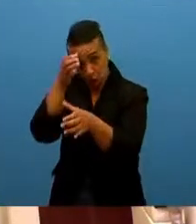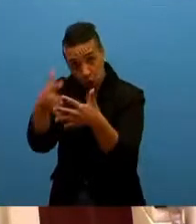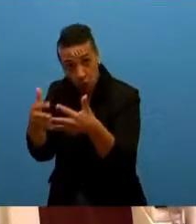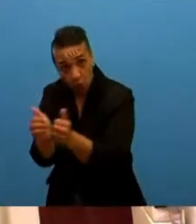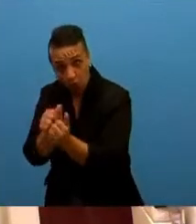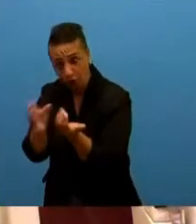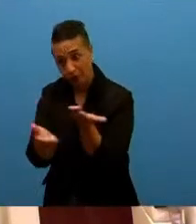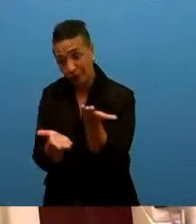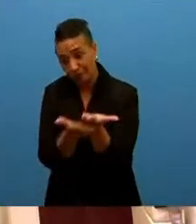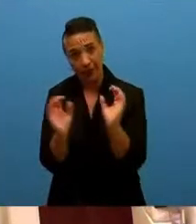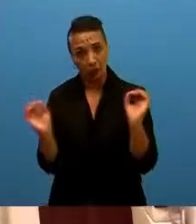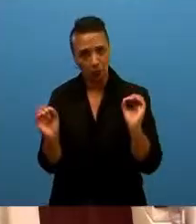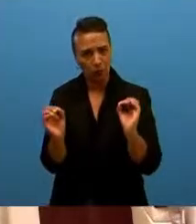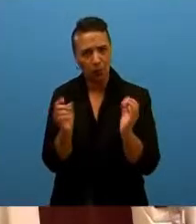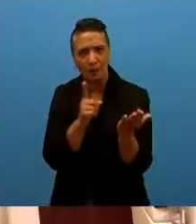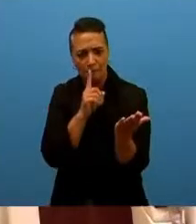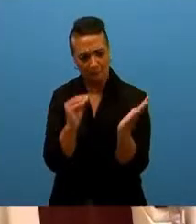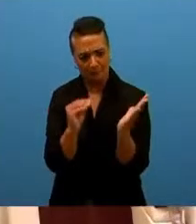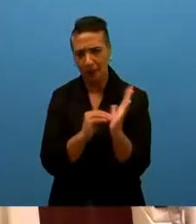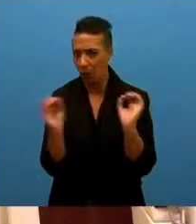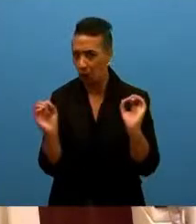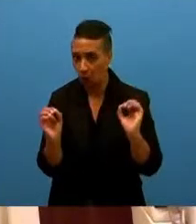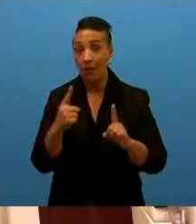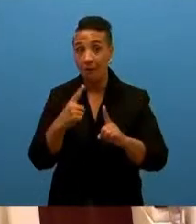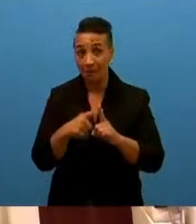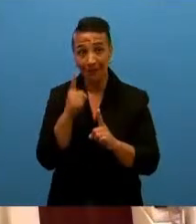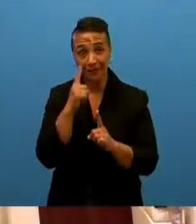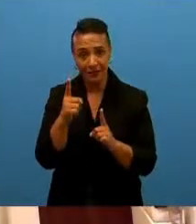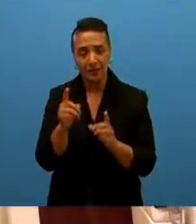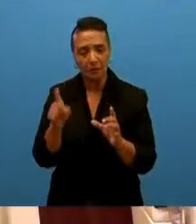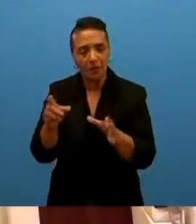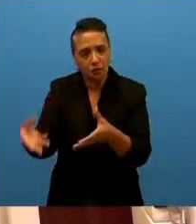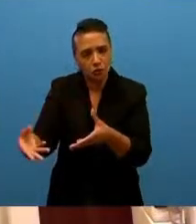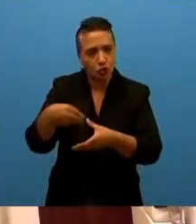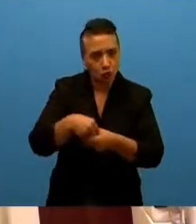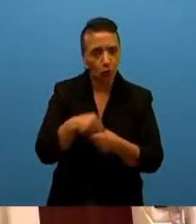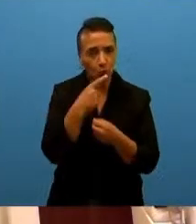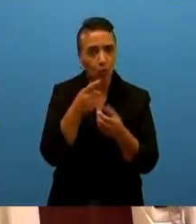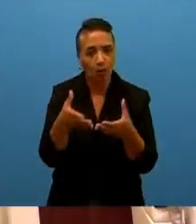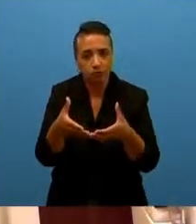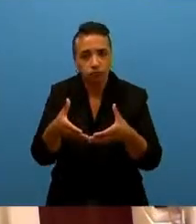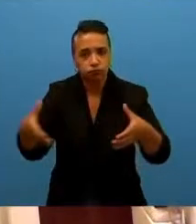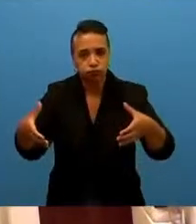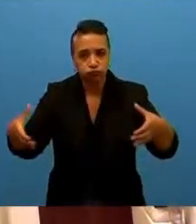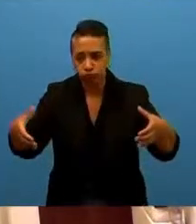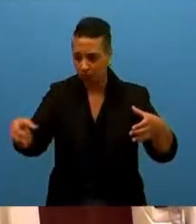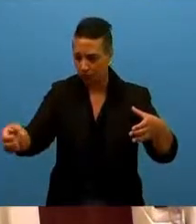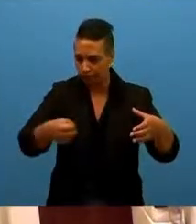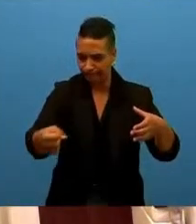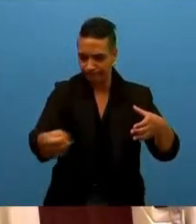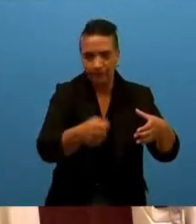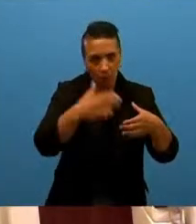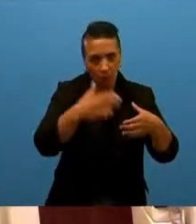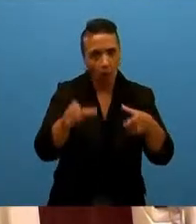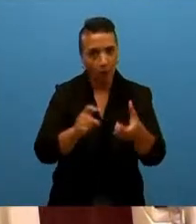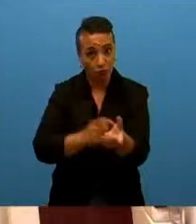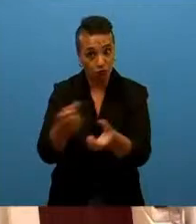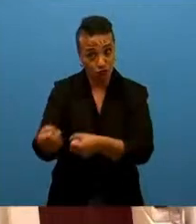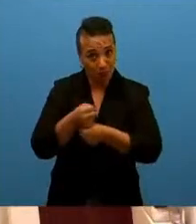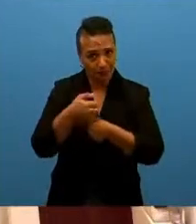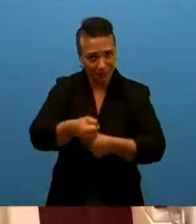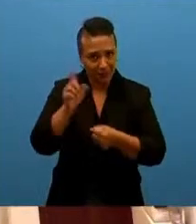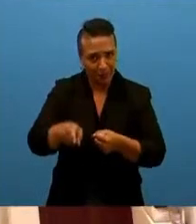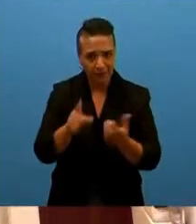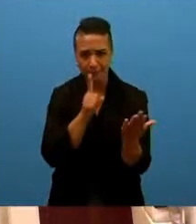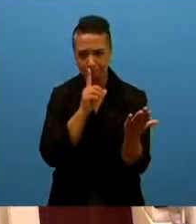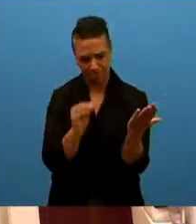invitation to ECOSOC to consider provisional measures for broader participation. The General Assembly